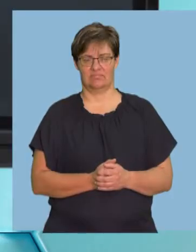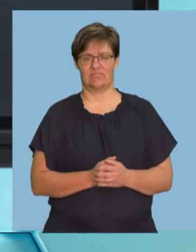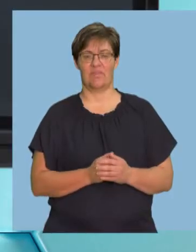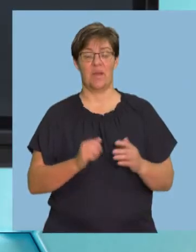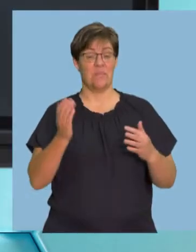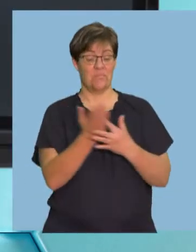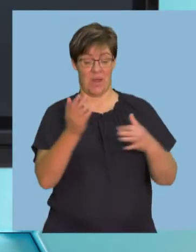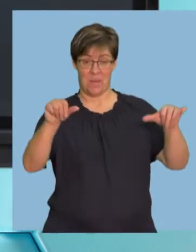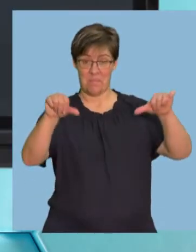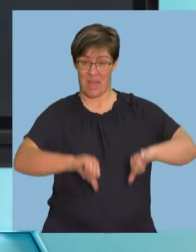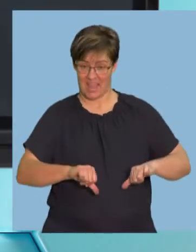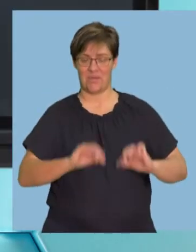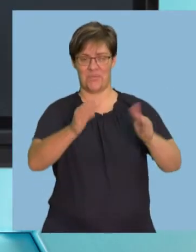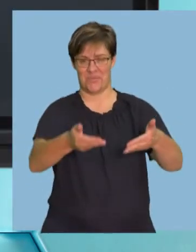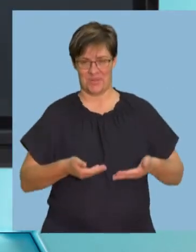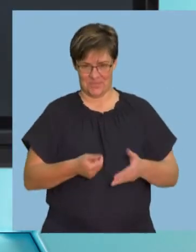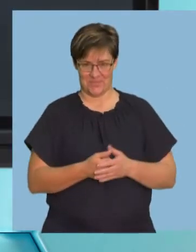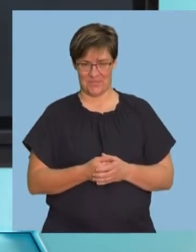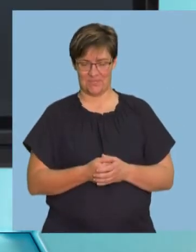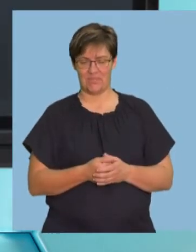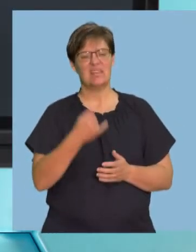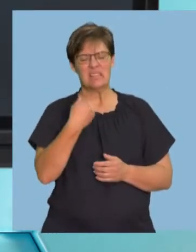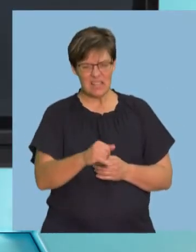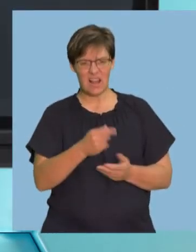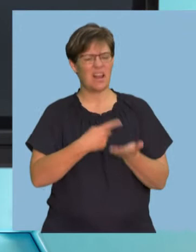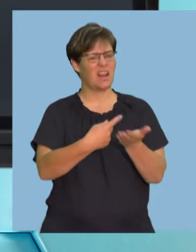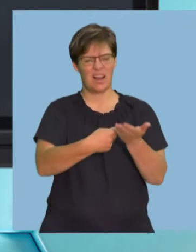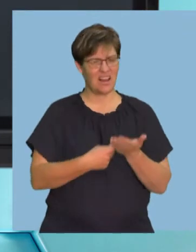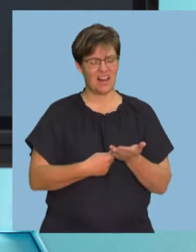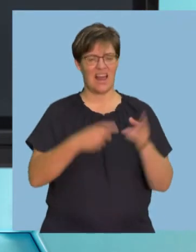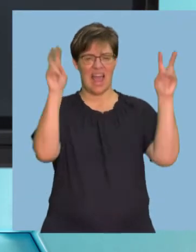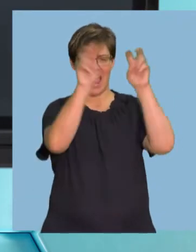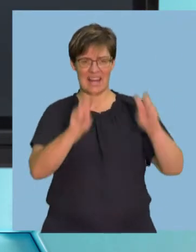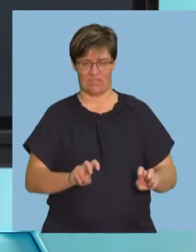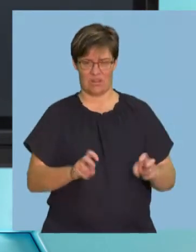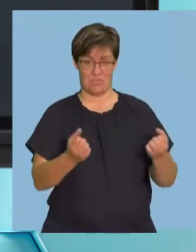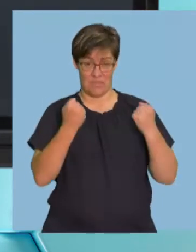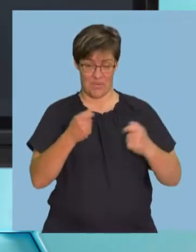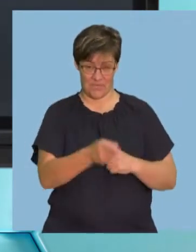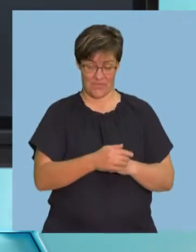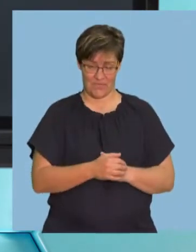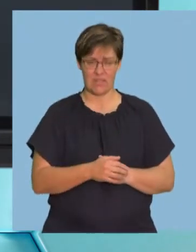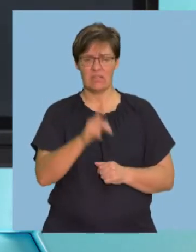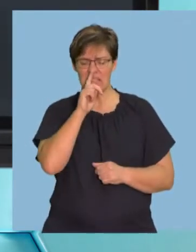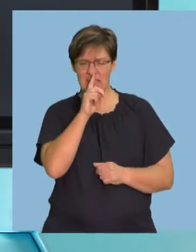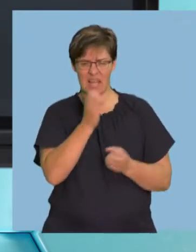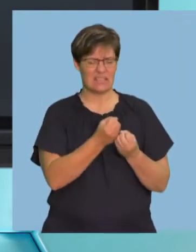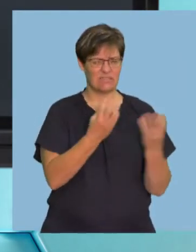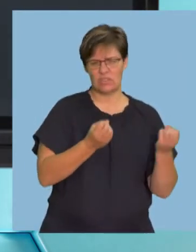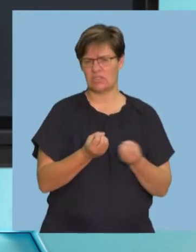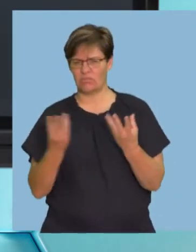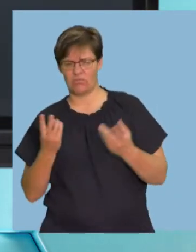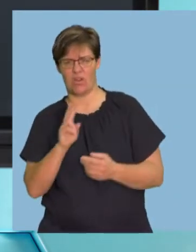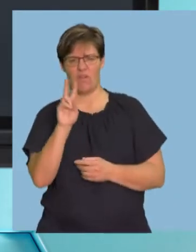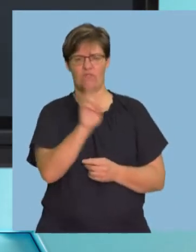Welcome back to our second slot. We still are talking electrical power, but now we want to look at the different quantities in terms of